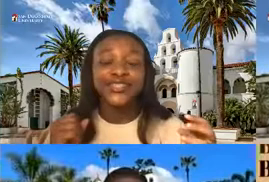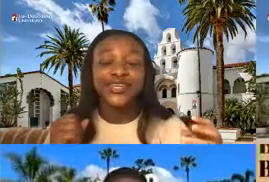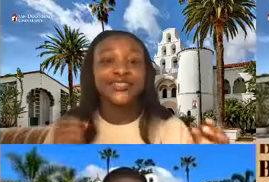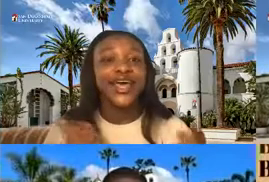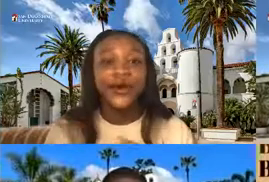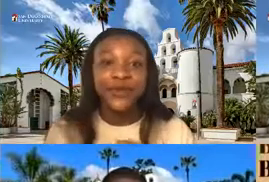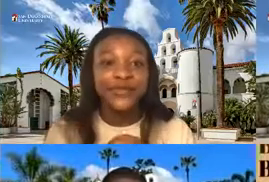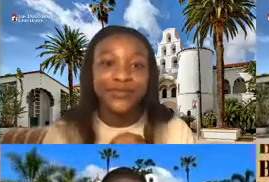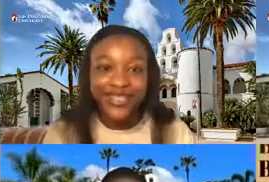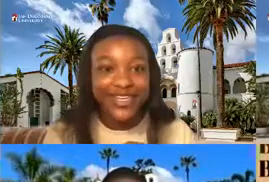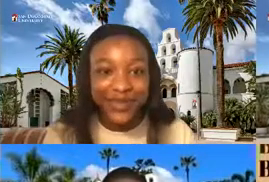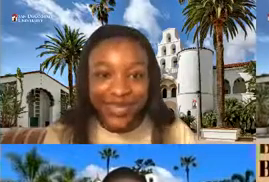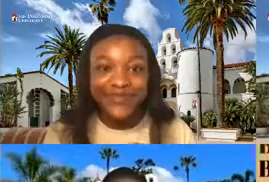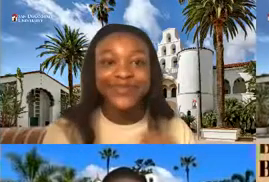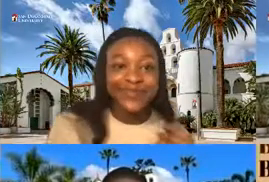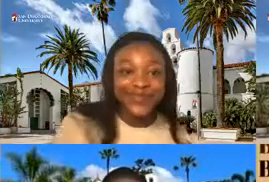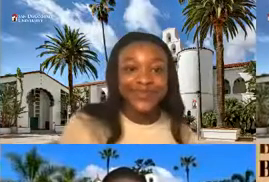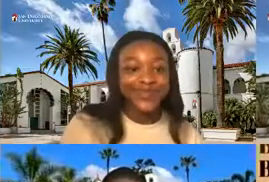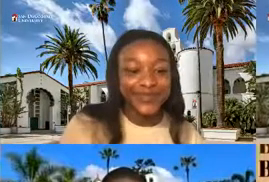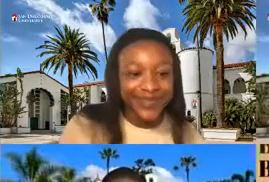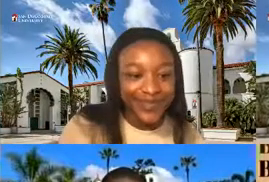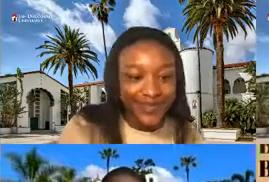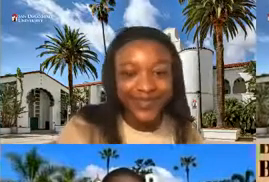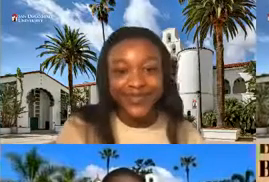and just help her be the best she can be.